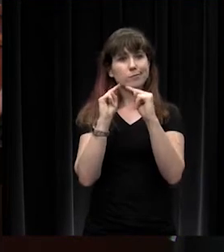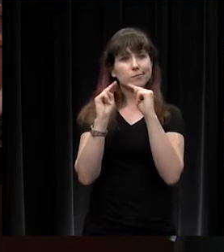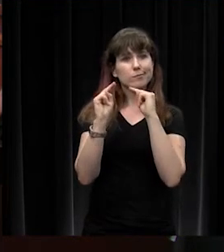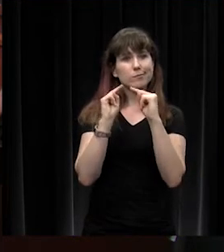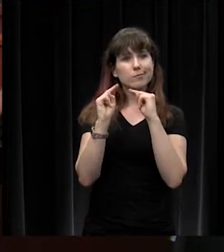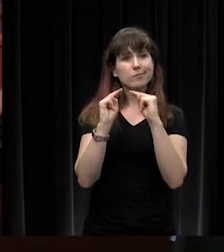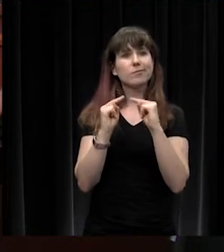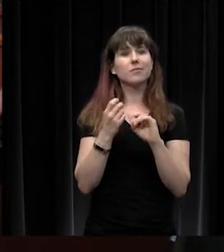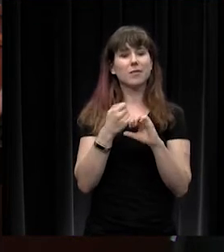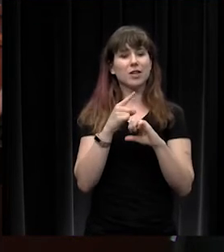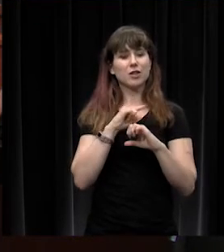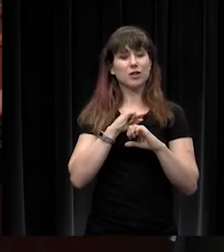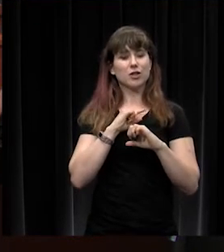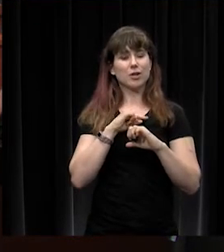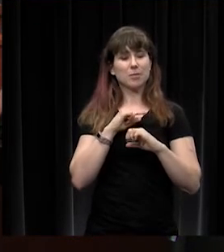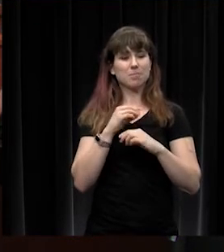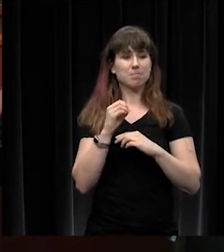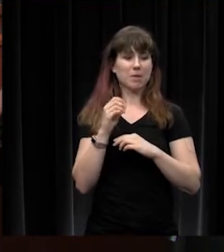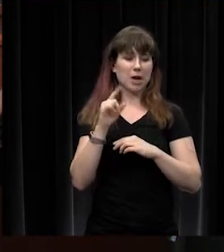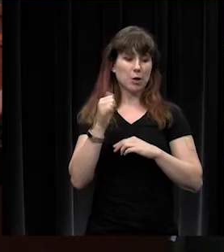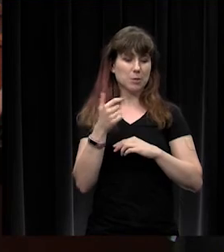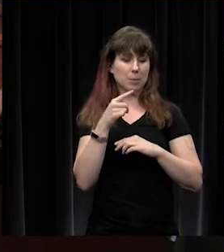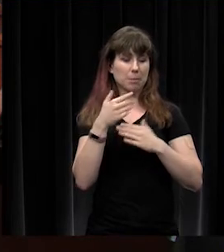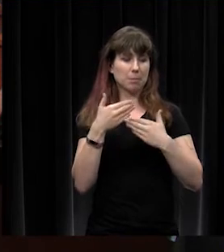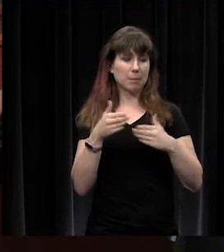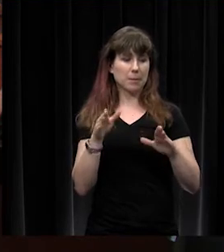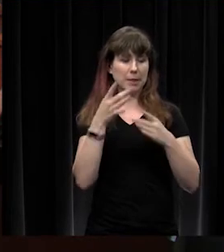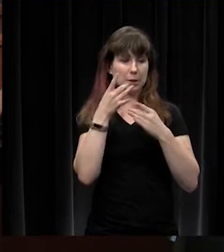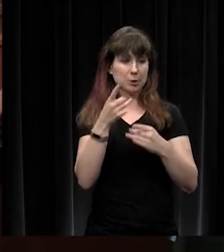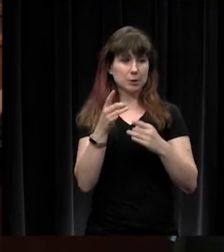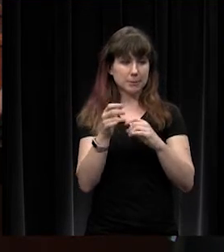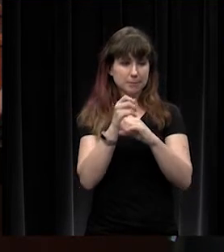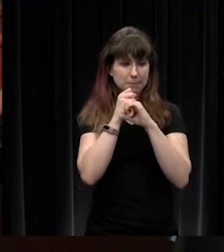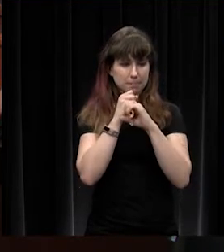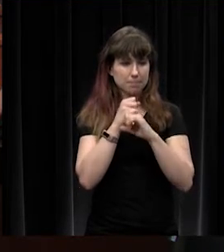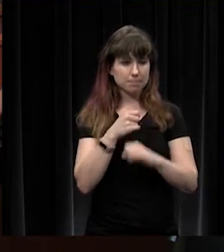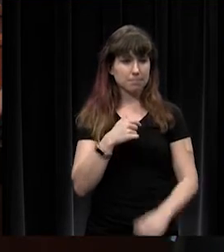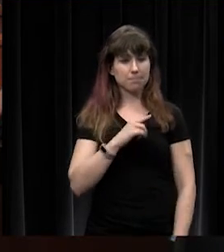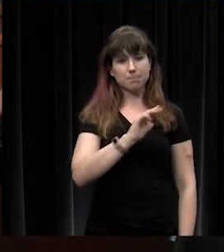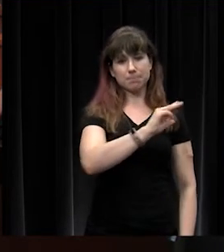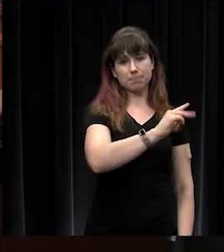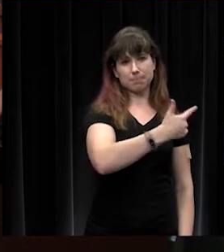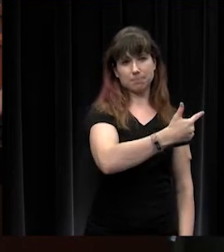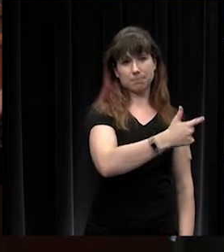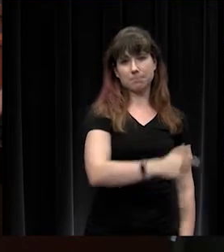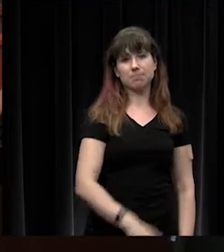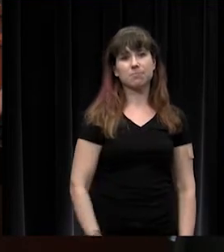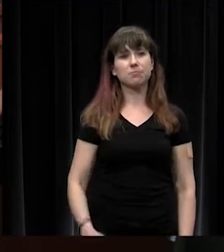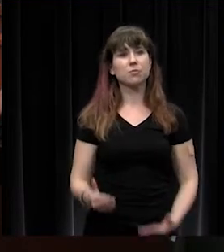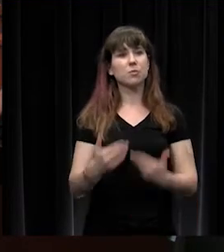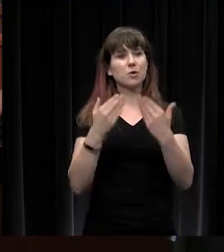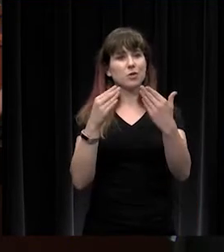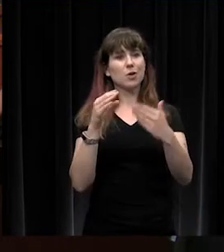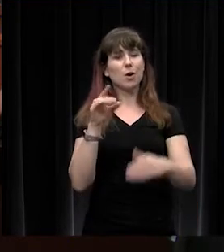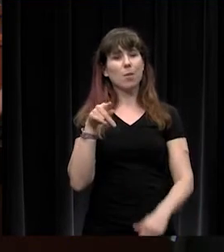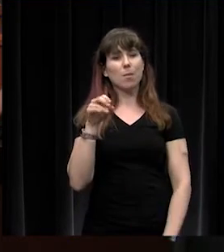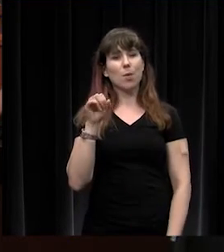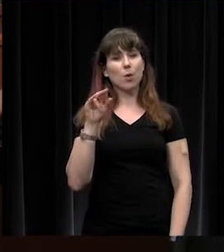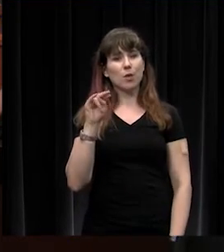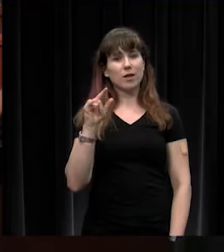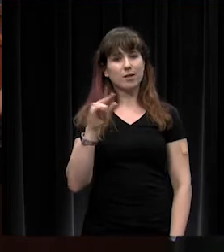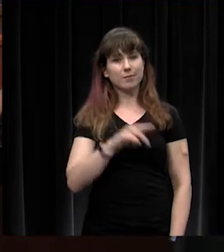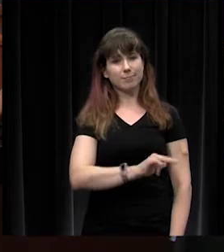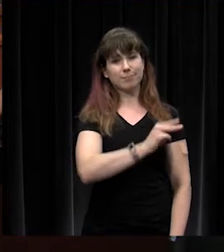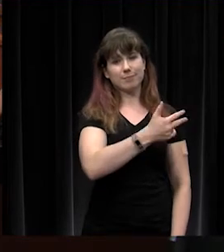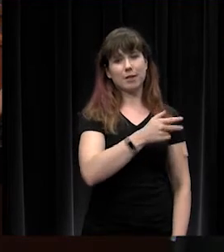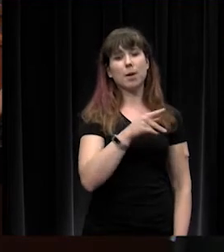interest and bargaining position, and the public interest. Second. Motion by Mr. Poland, second by Mr. McCune.